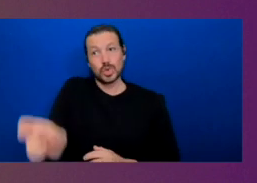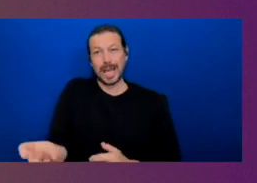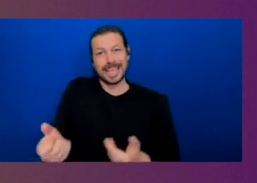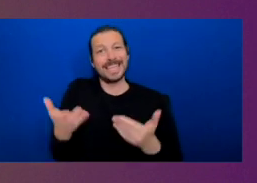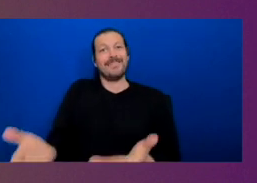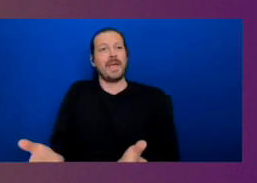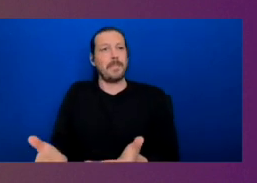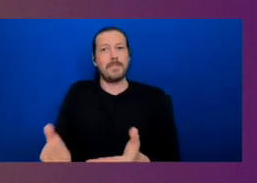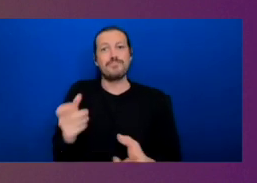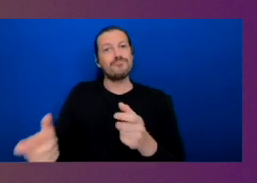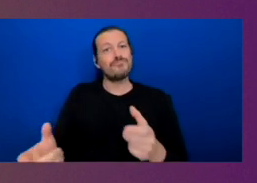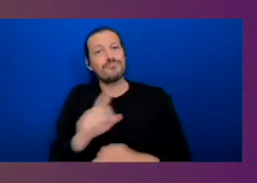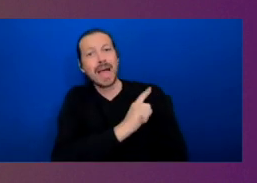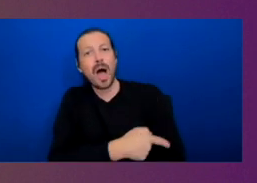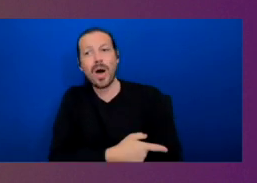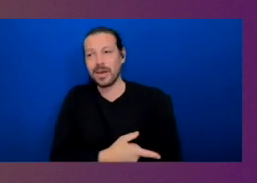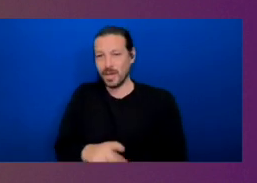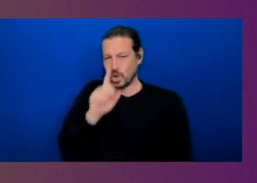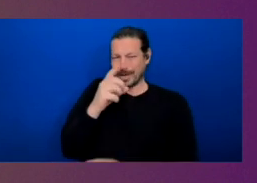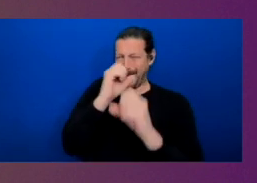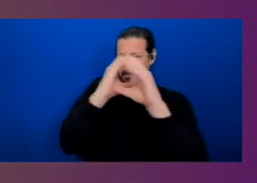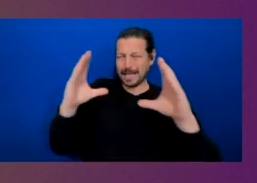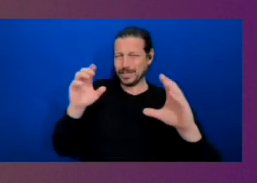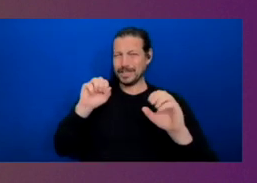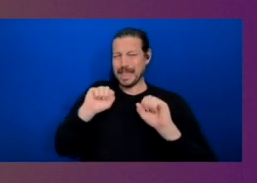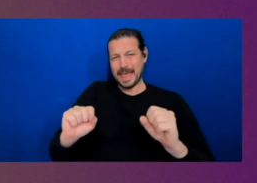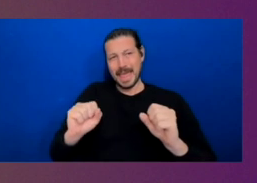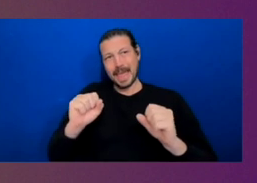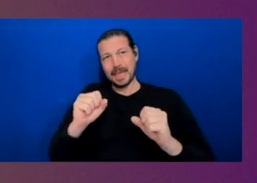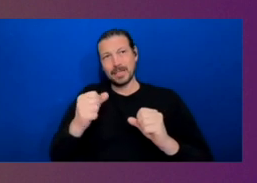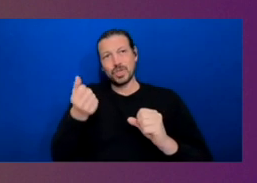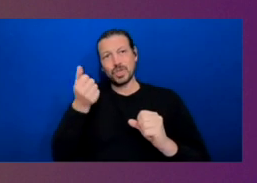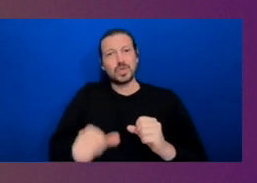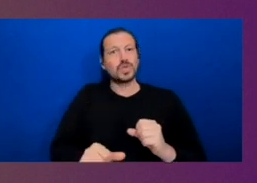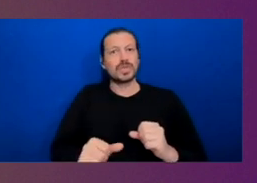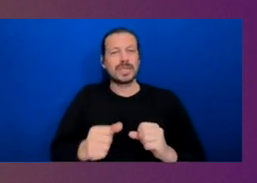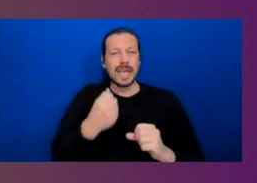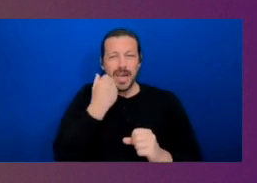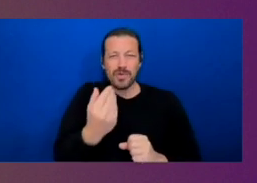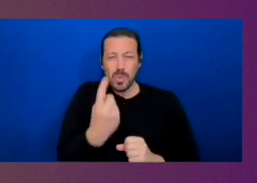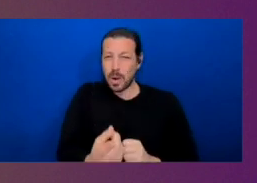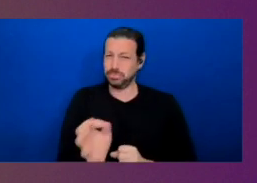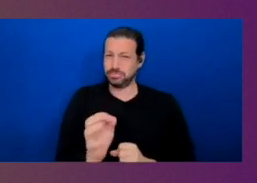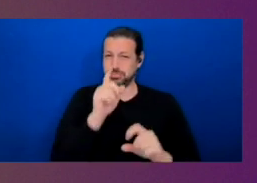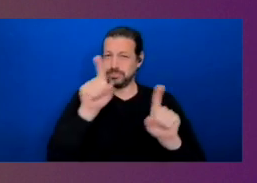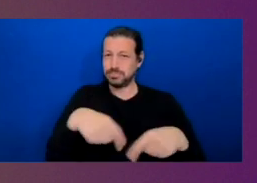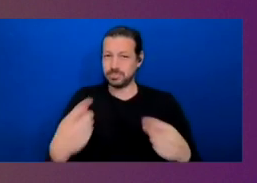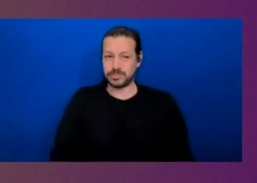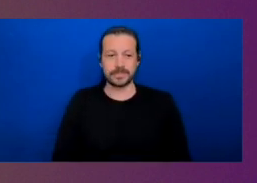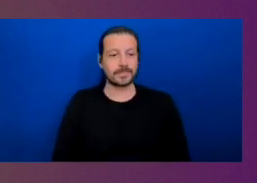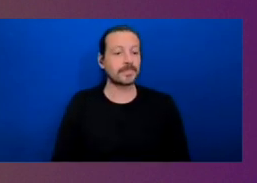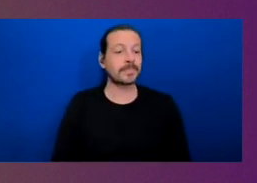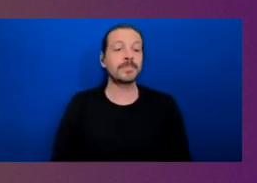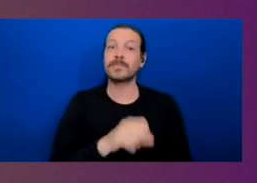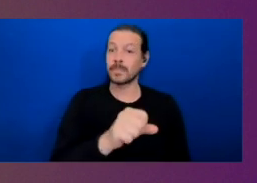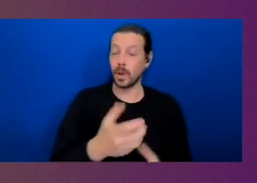imagine all the contexts of all the users, but they can. Yeah, that's really because like AI could be.